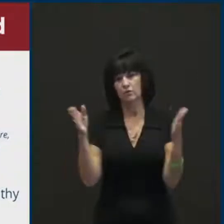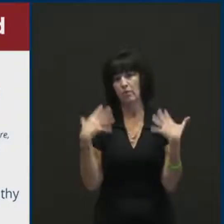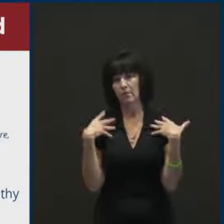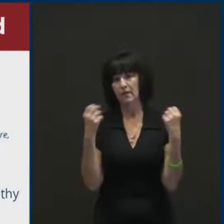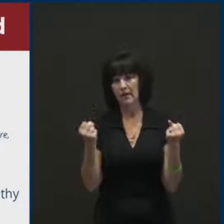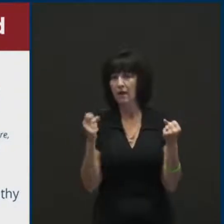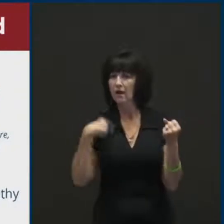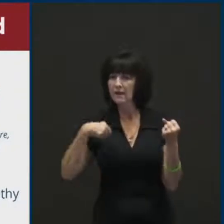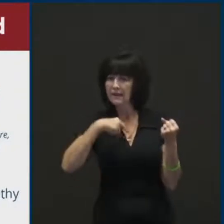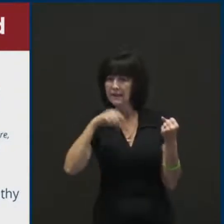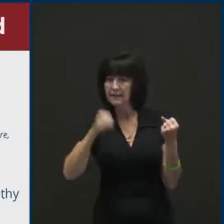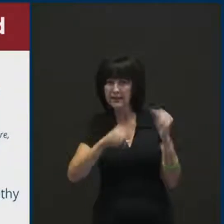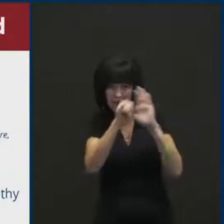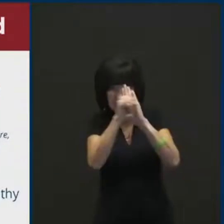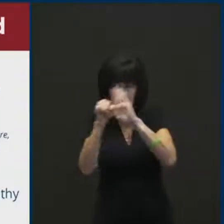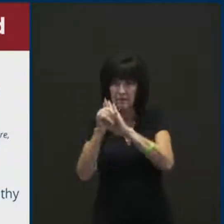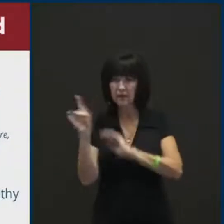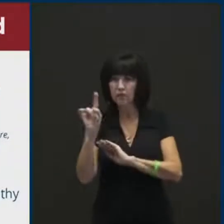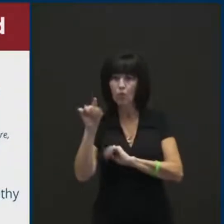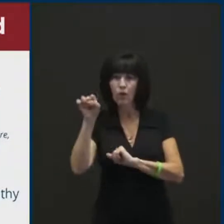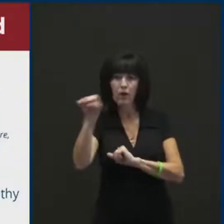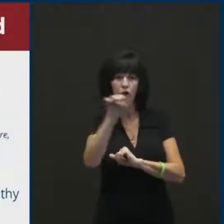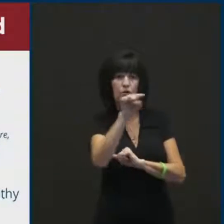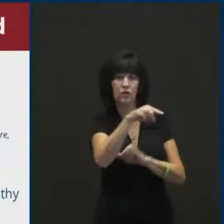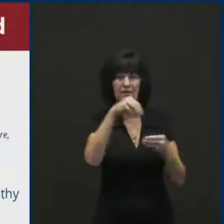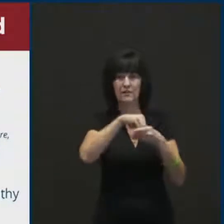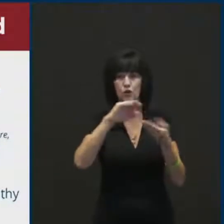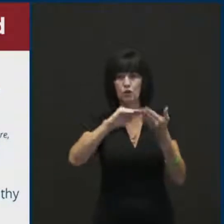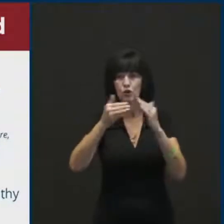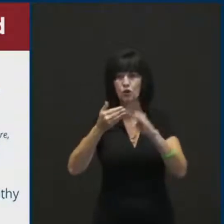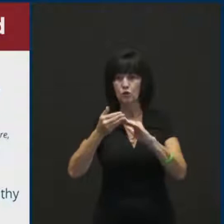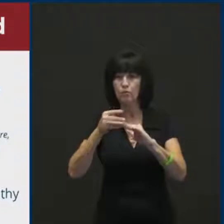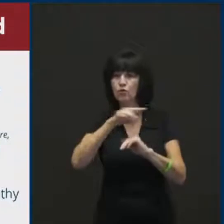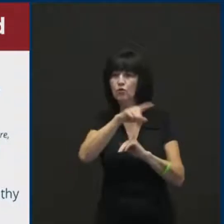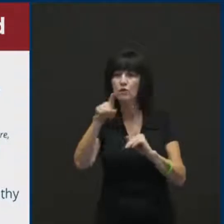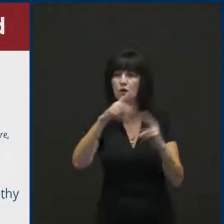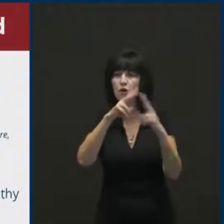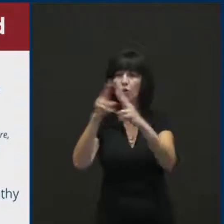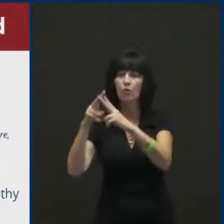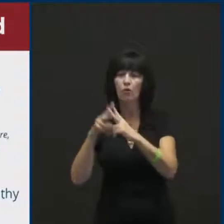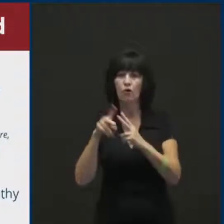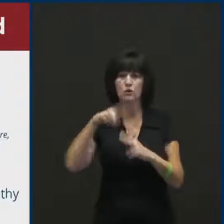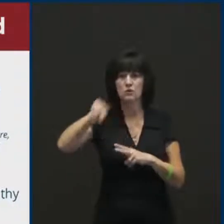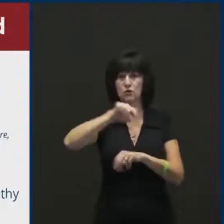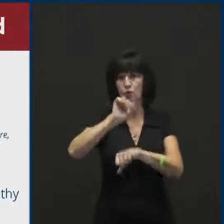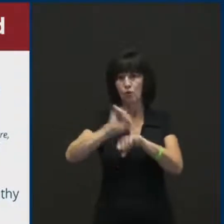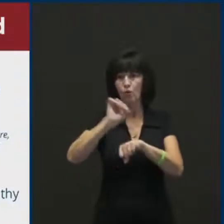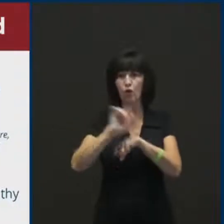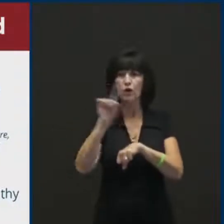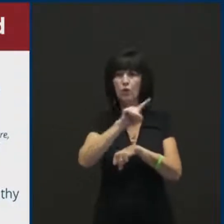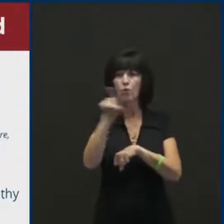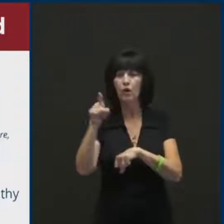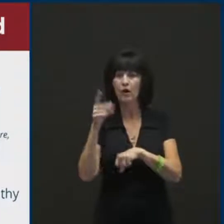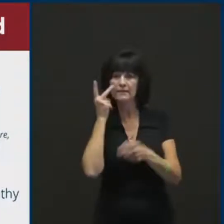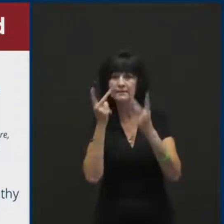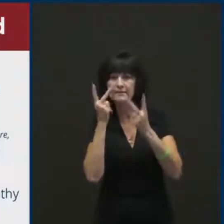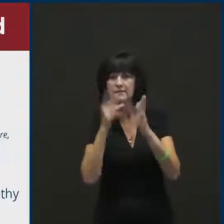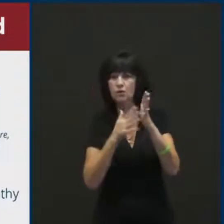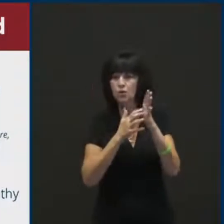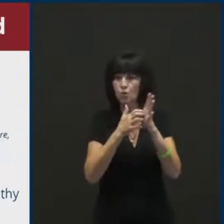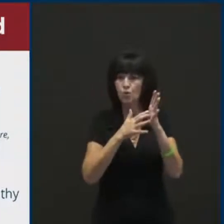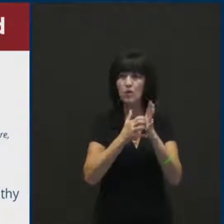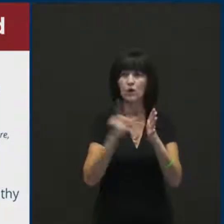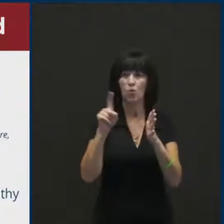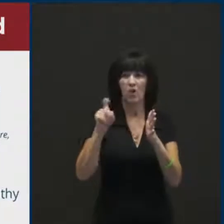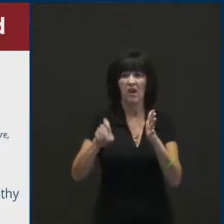to really identify community providers and partners who are working in communities to address needs created by the pandemic. And